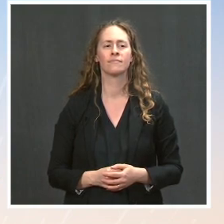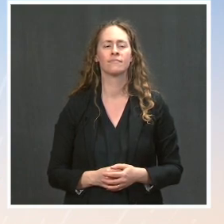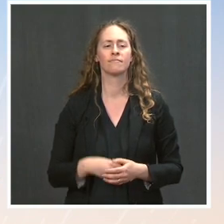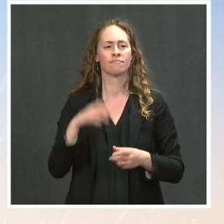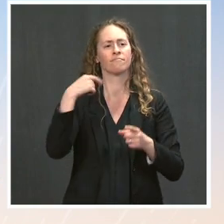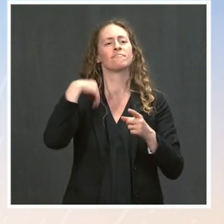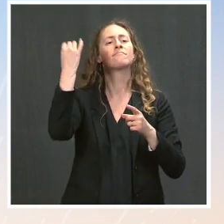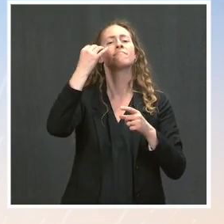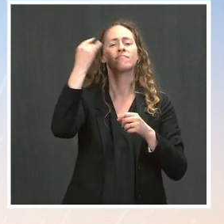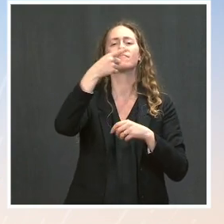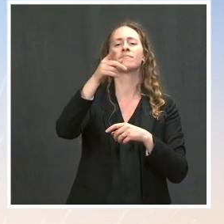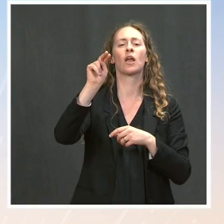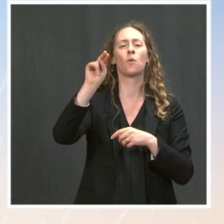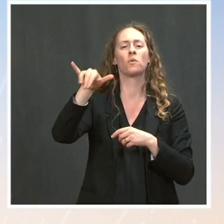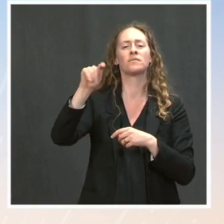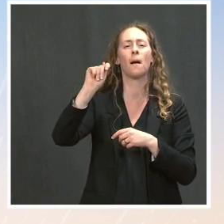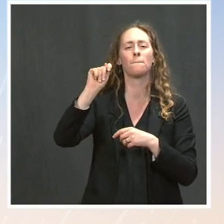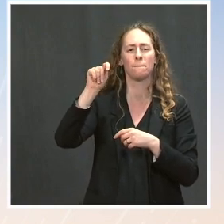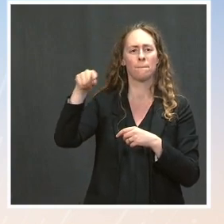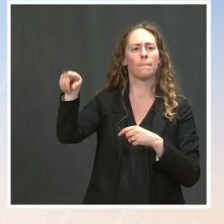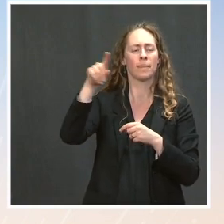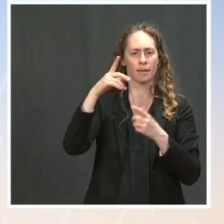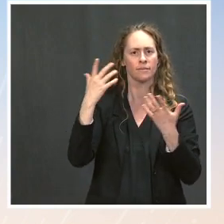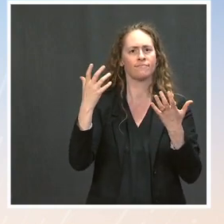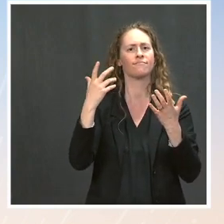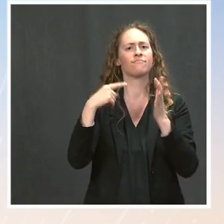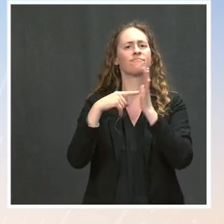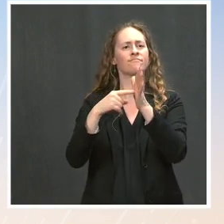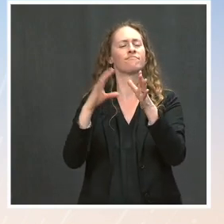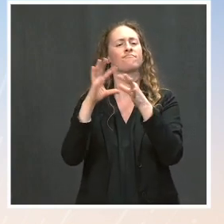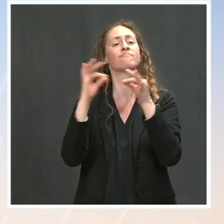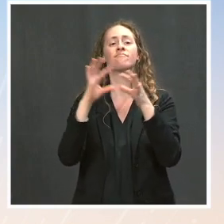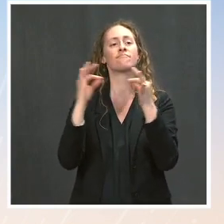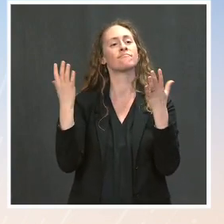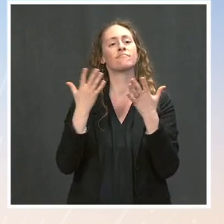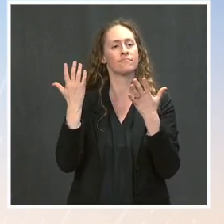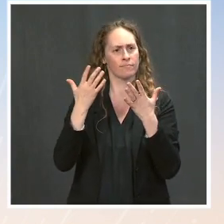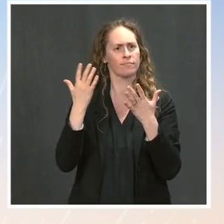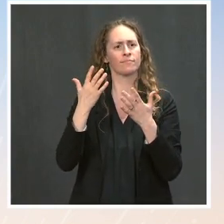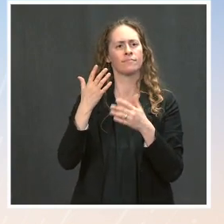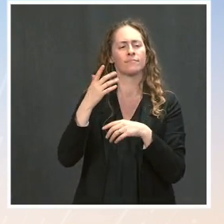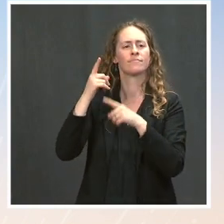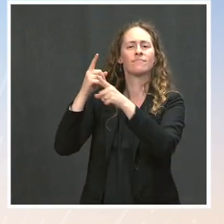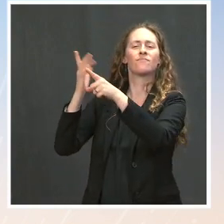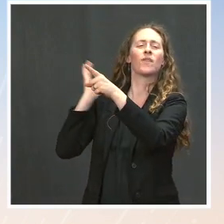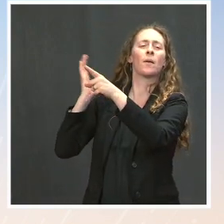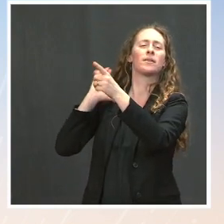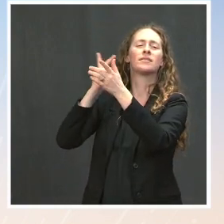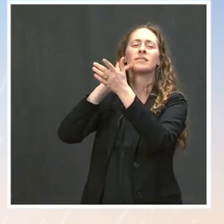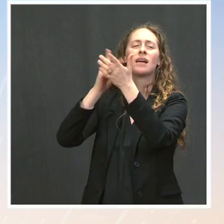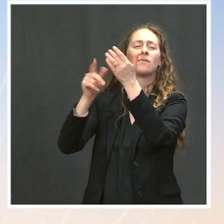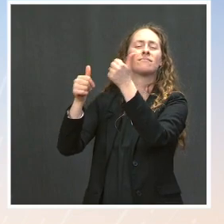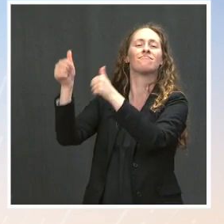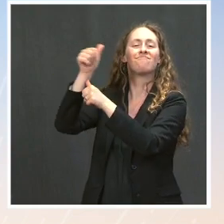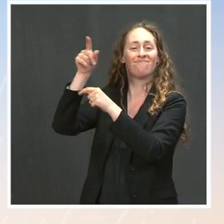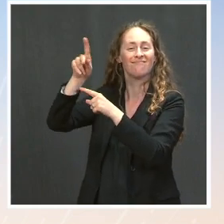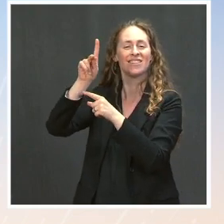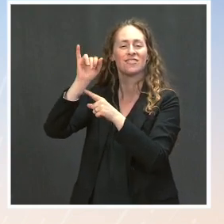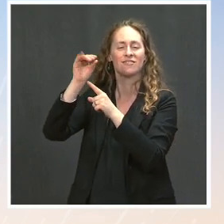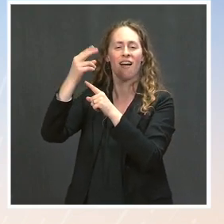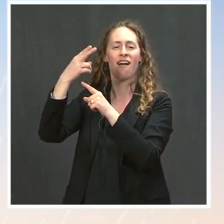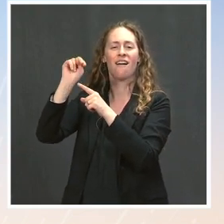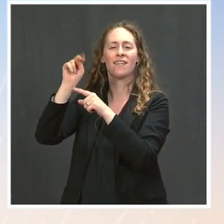minister says that former Secretary of State John Kerry informed him that Israel attacked Iranian interests at least 200